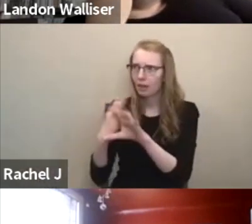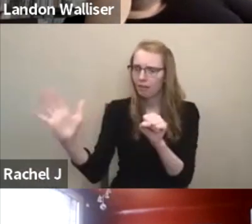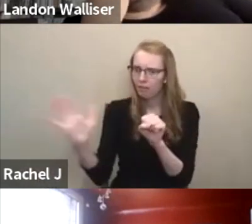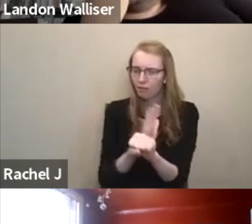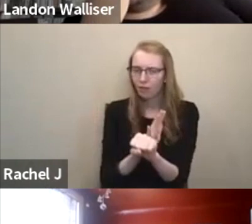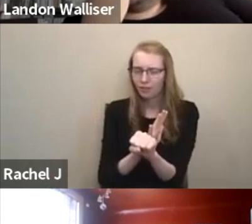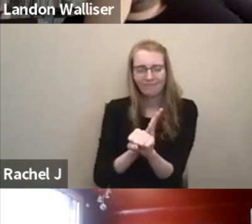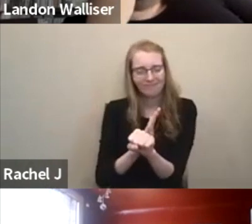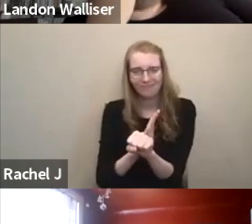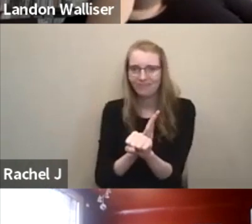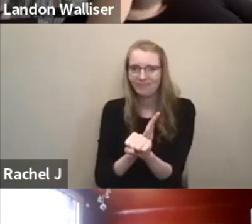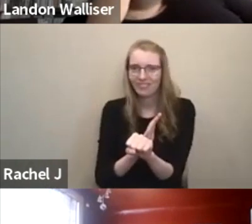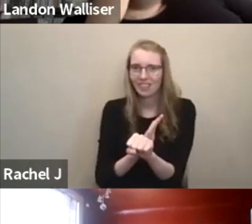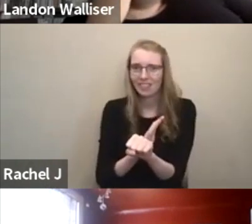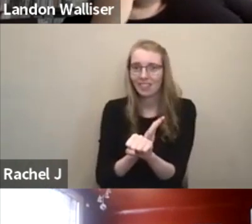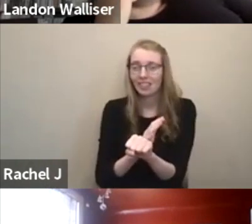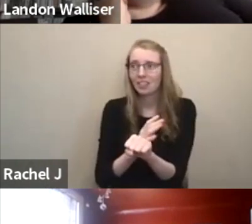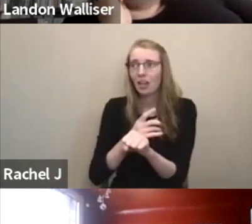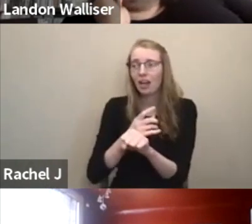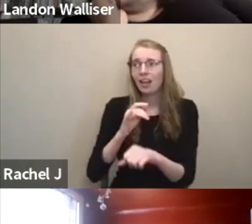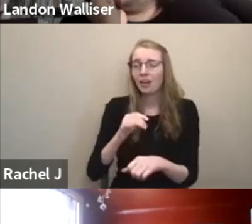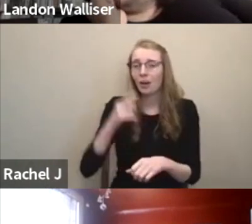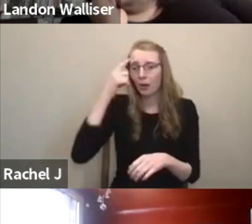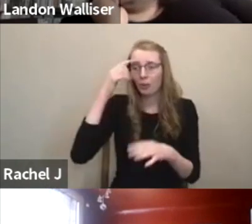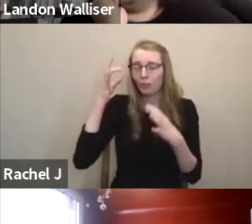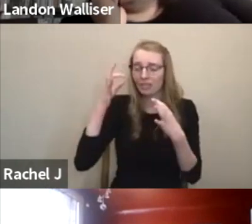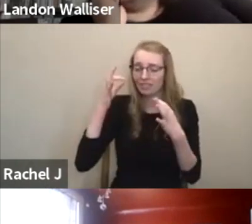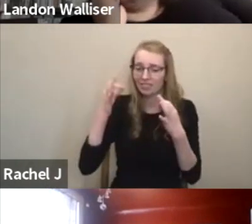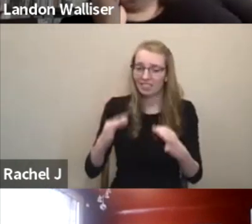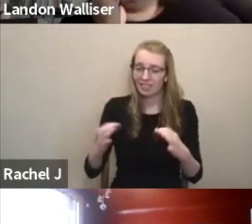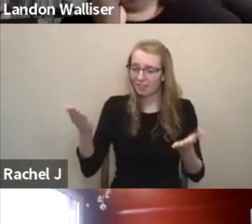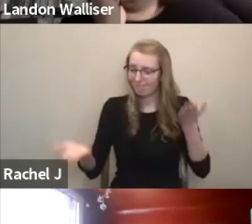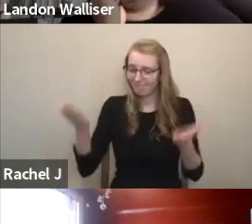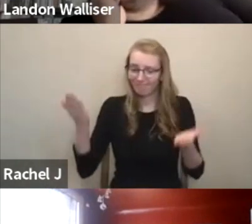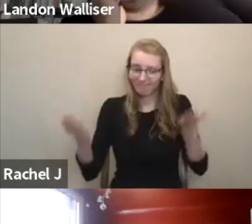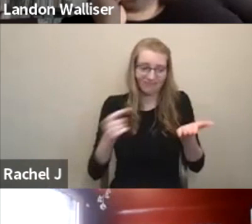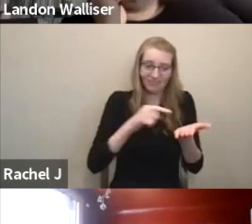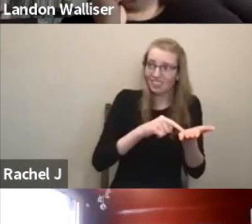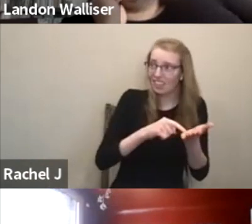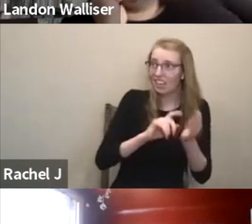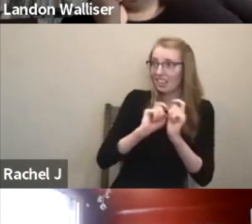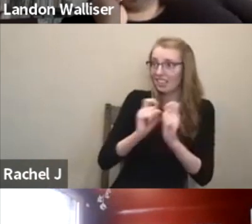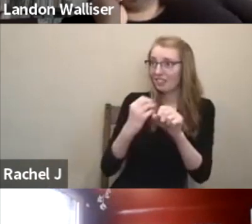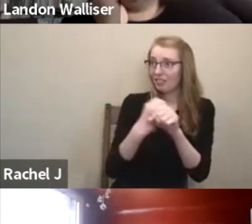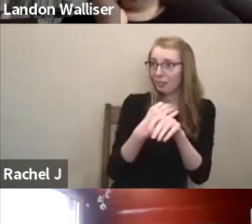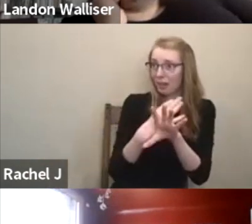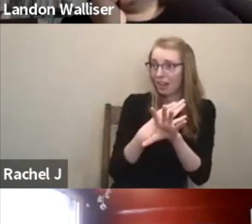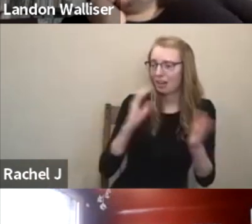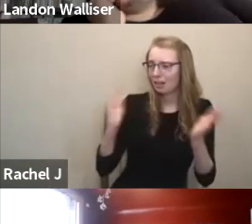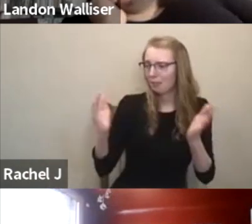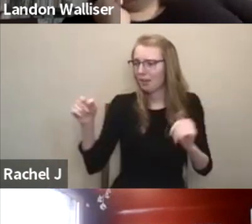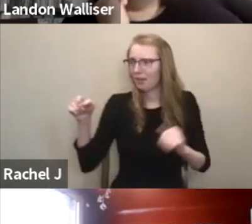we choose to take unsolicited scripts rather than giving people feedback on all of their work. Oh yeah, that's interesting.